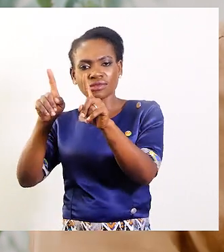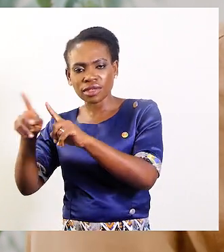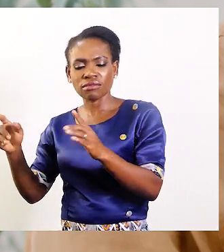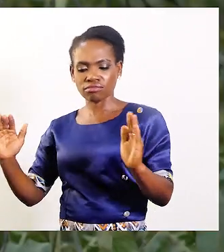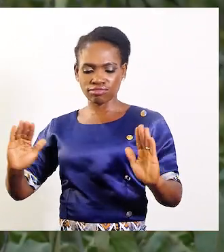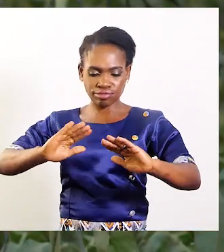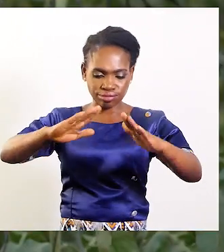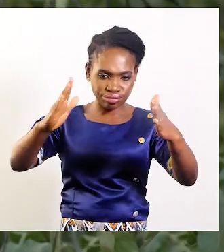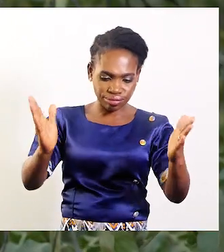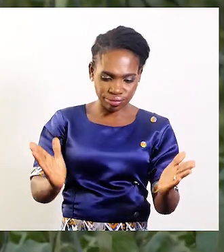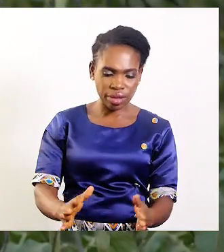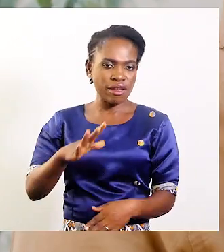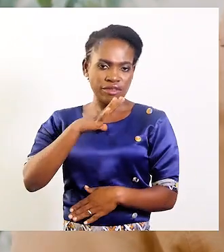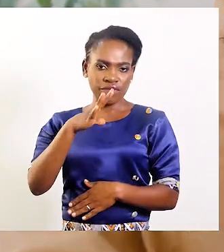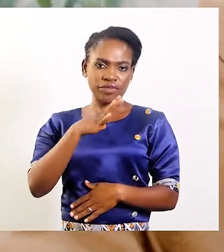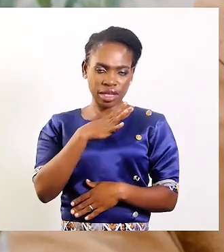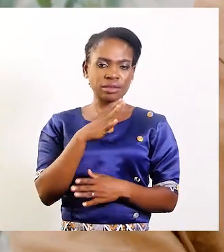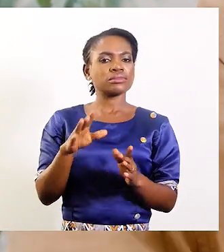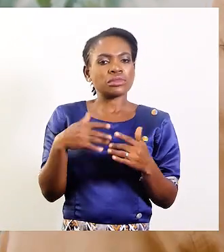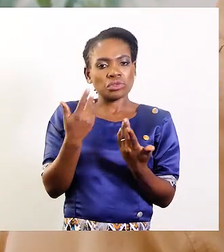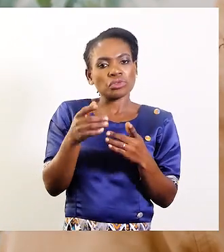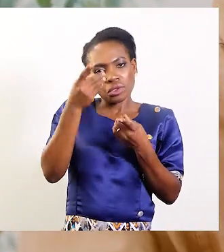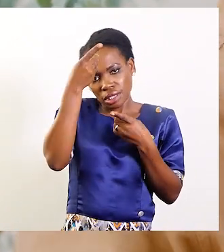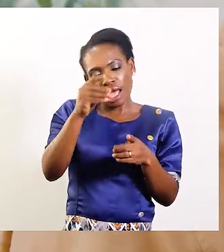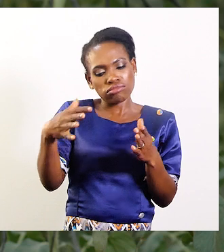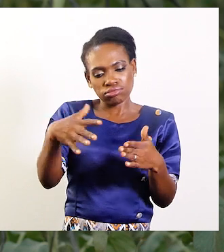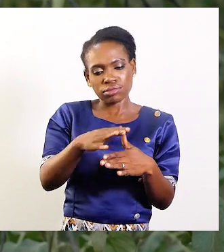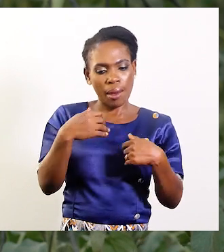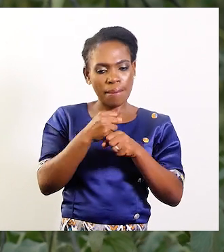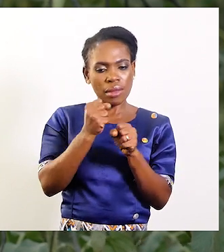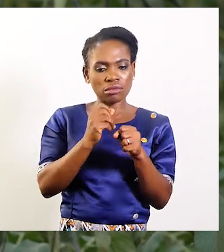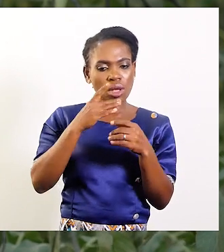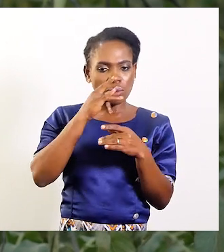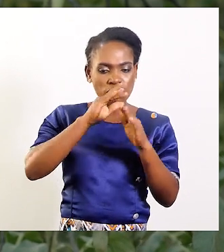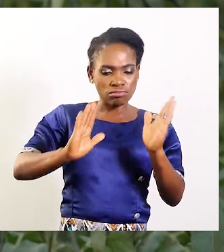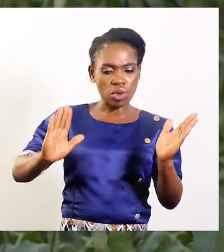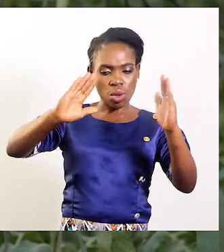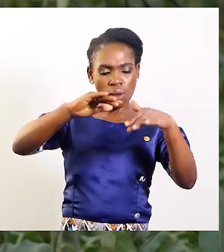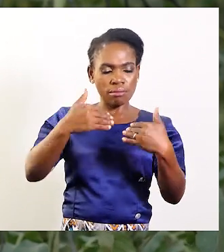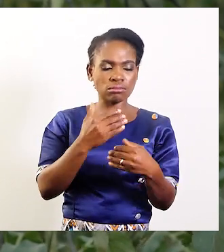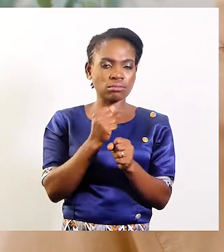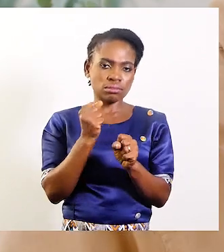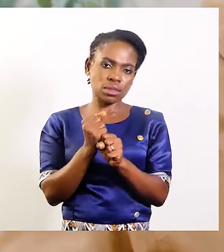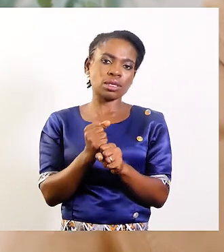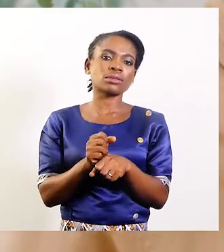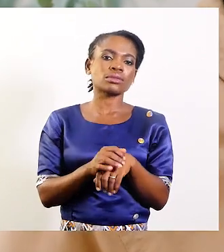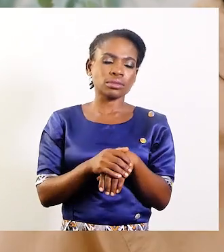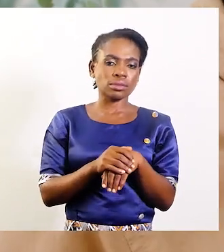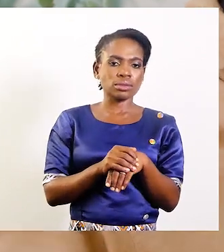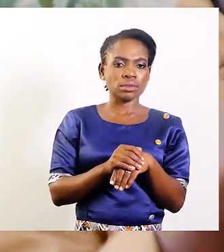did celery. Okay. And then beetroot and all that. So it's a book. And all these vegetables, you grow them. We grow them in